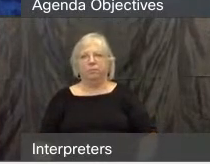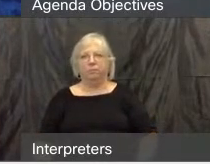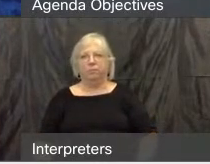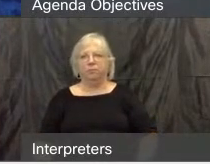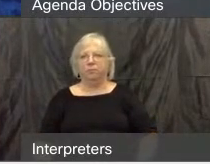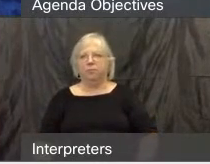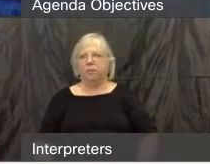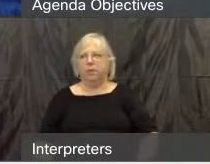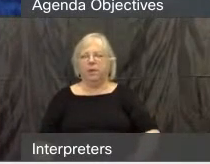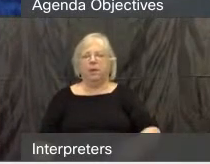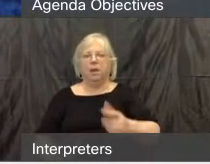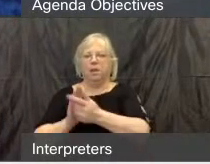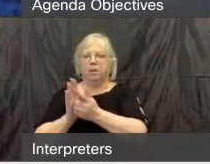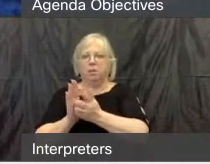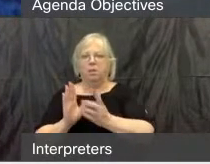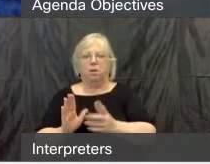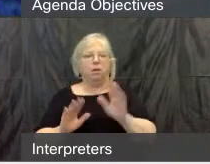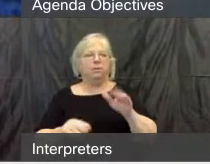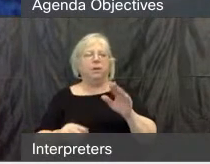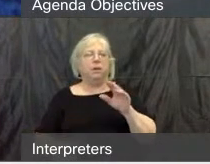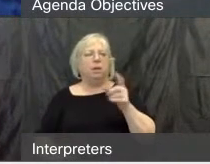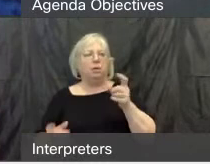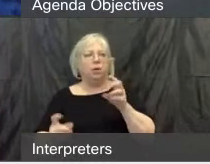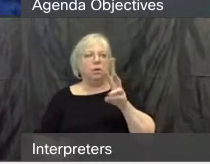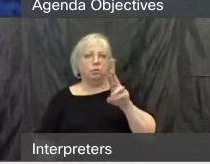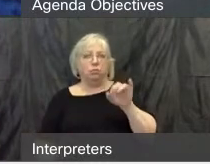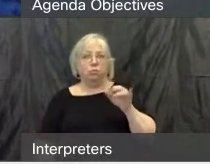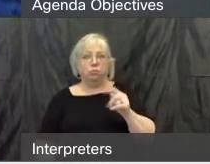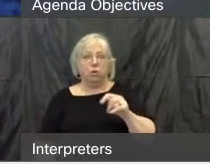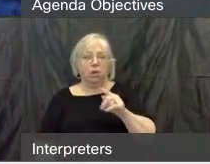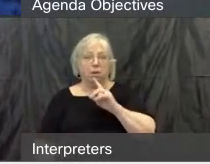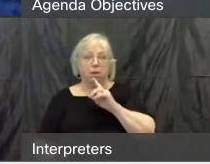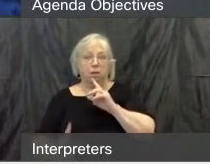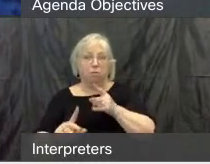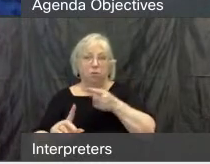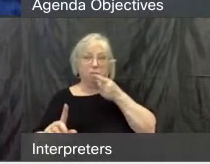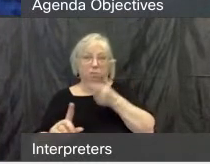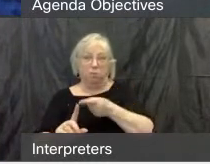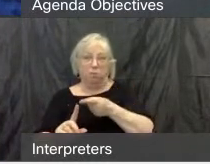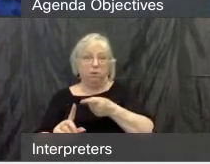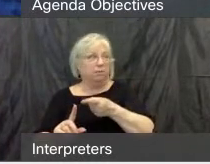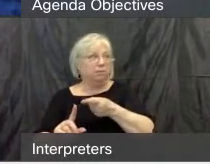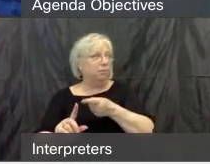Director Wright, I think the real point is that